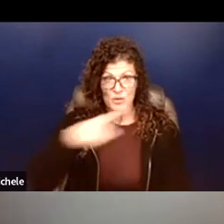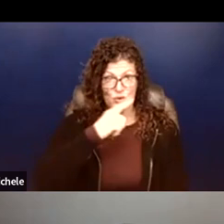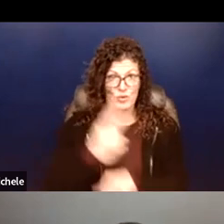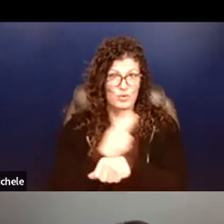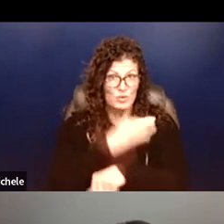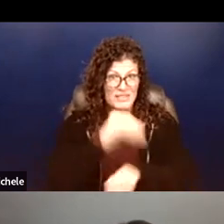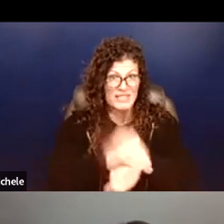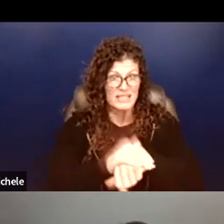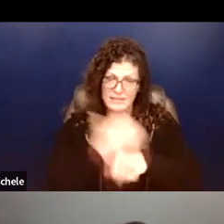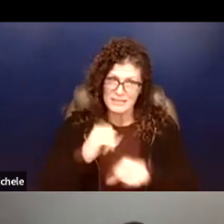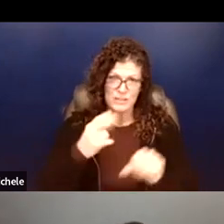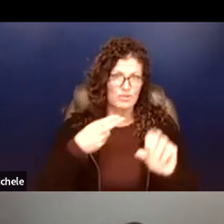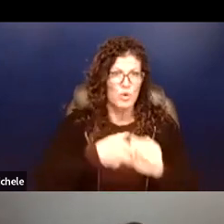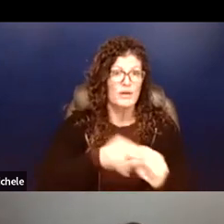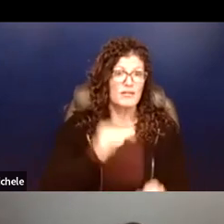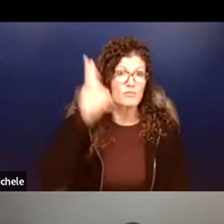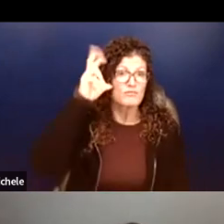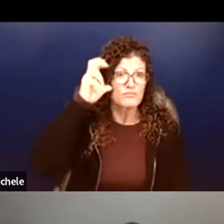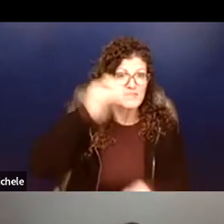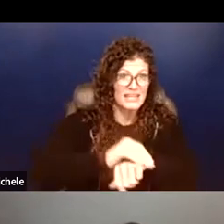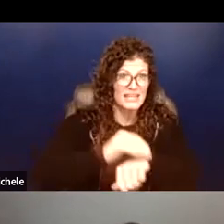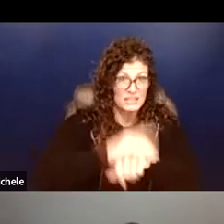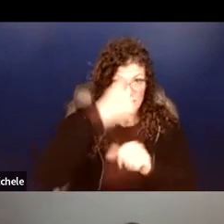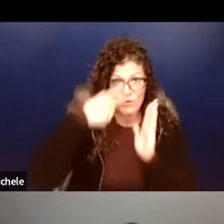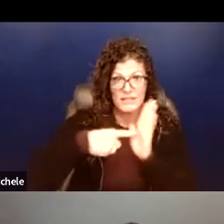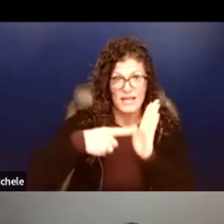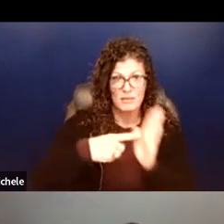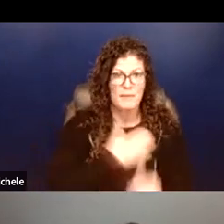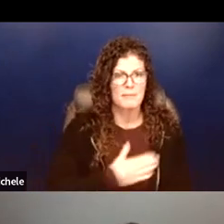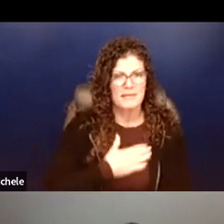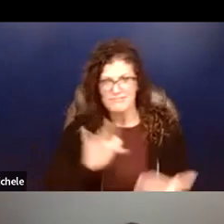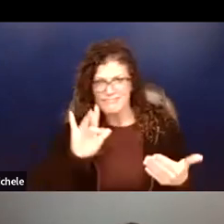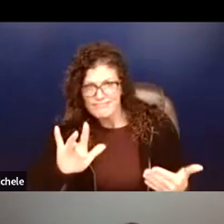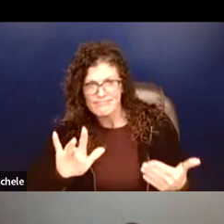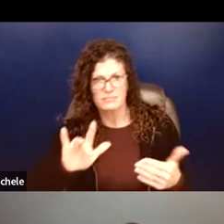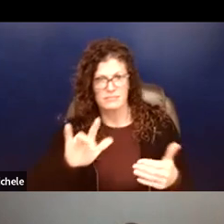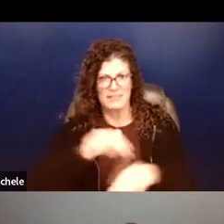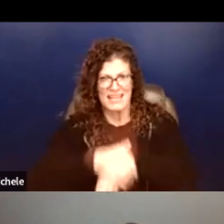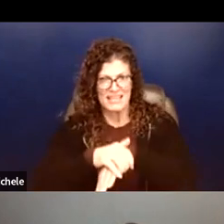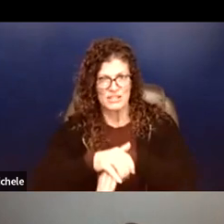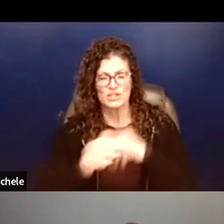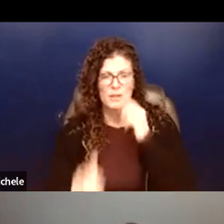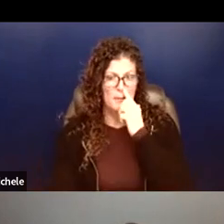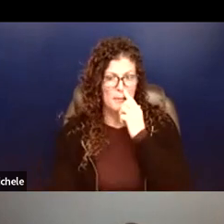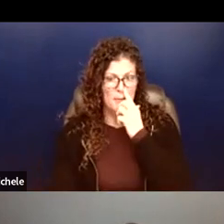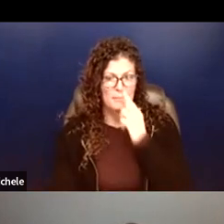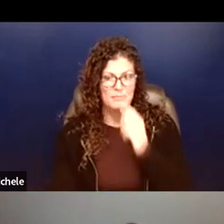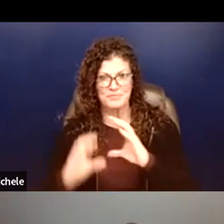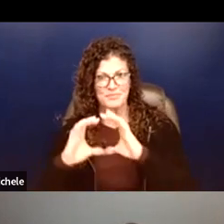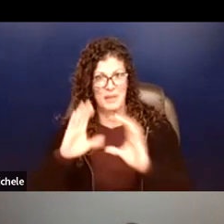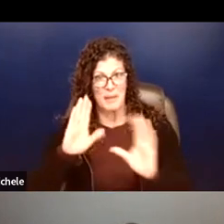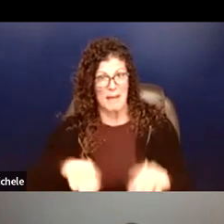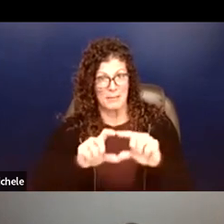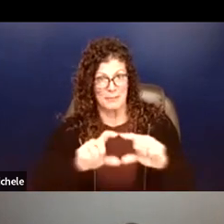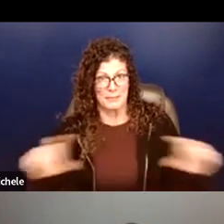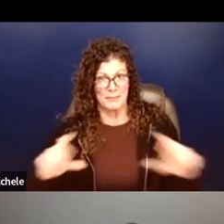want to listen to the conversation in English, for example, please join the English channel by clicking on the globe icon at